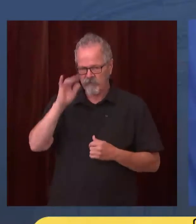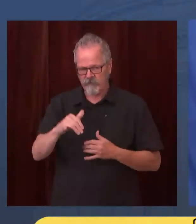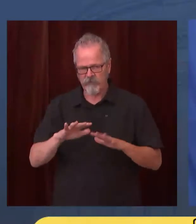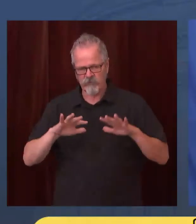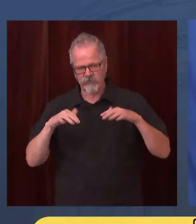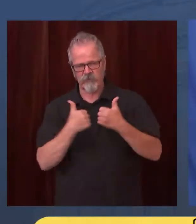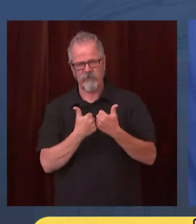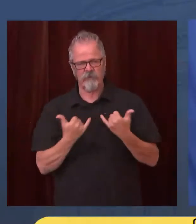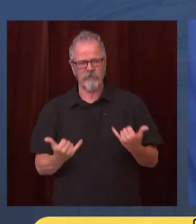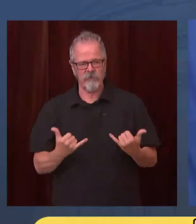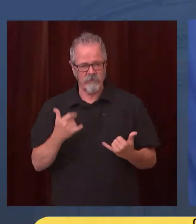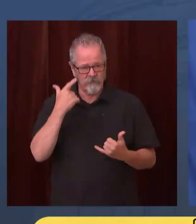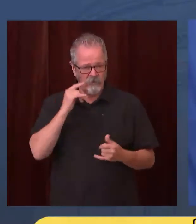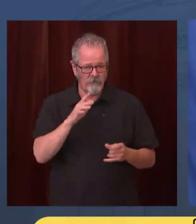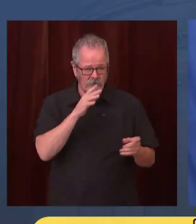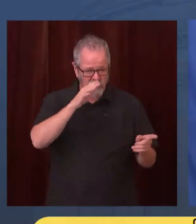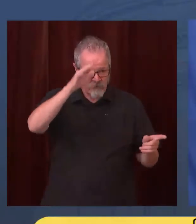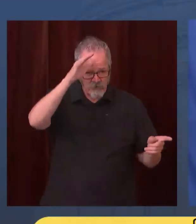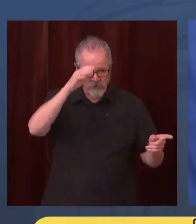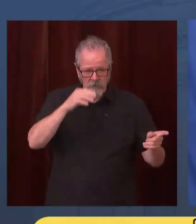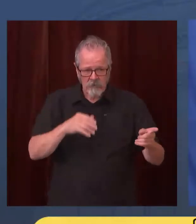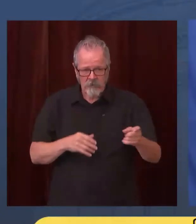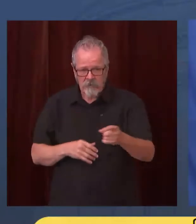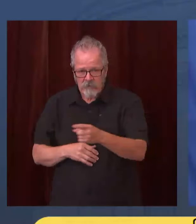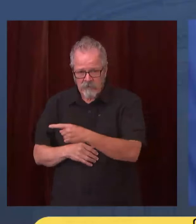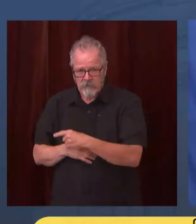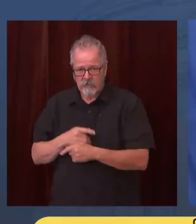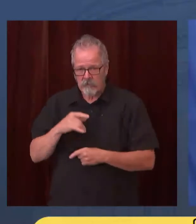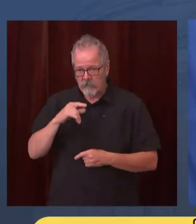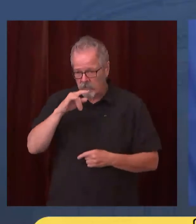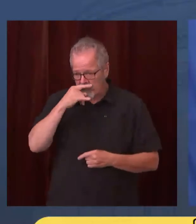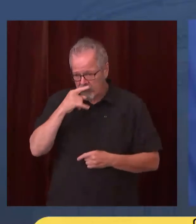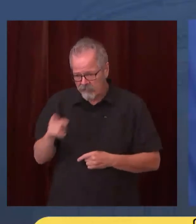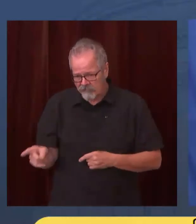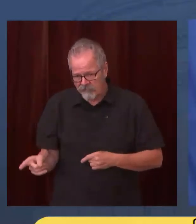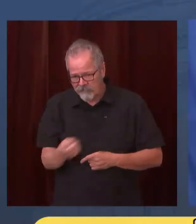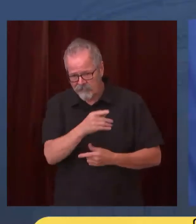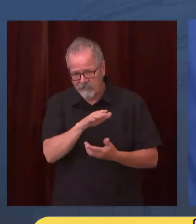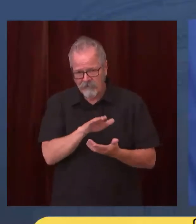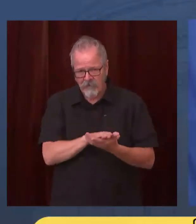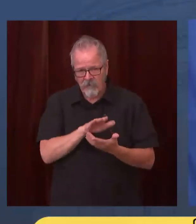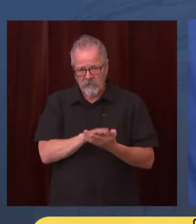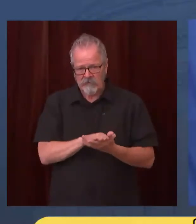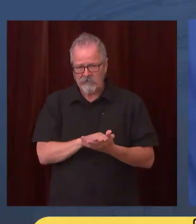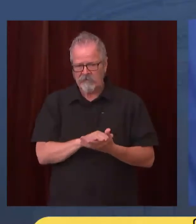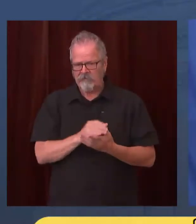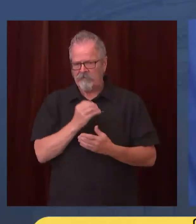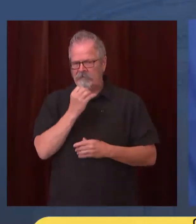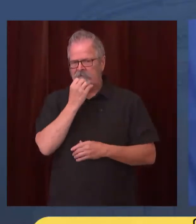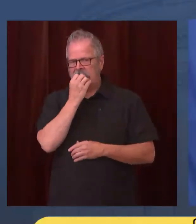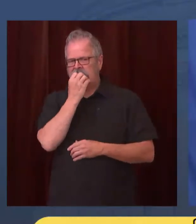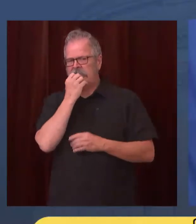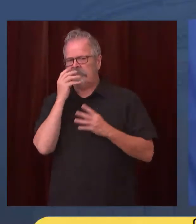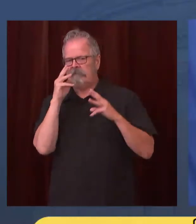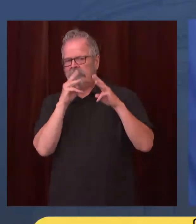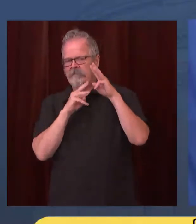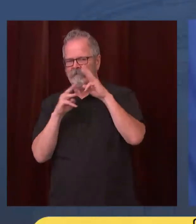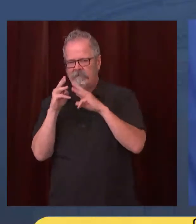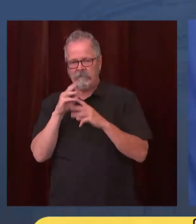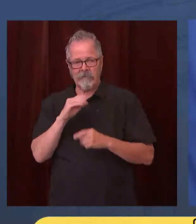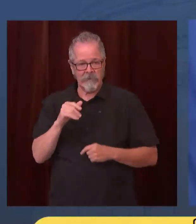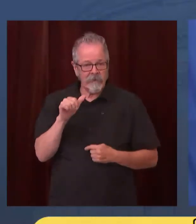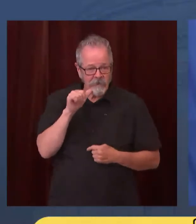school. Certainly, my wife and I had a very challenging time just yesterday as we ushered in that day for 2 of